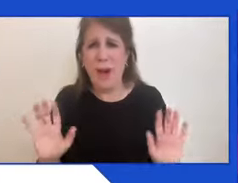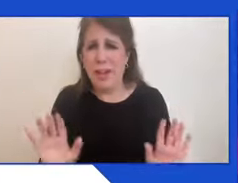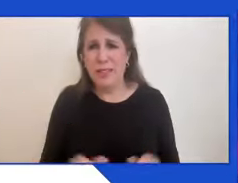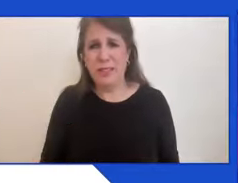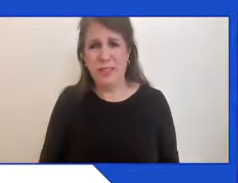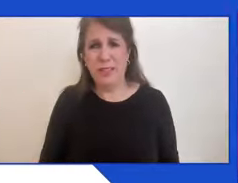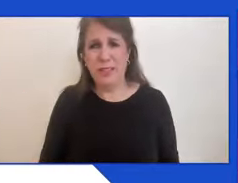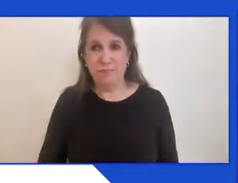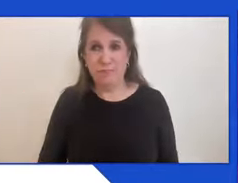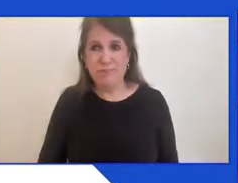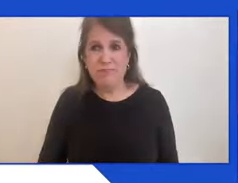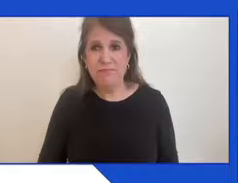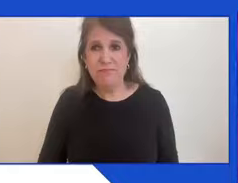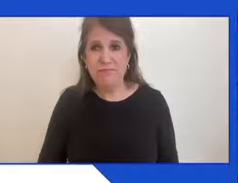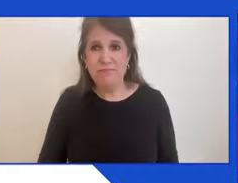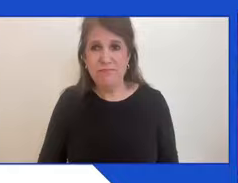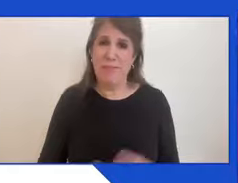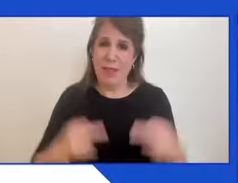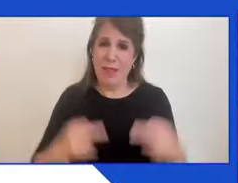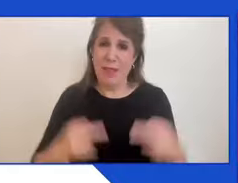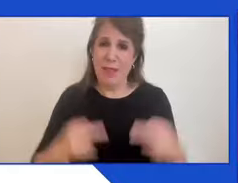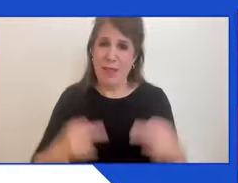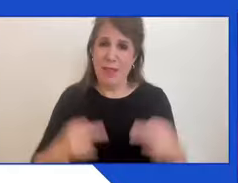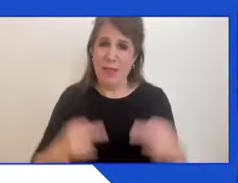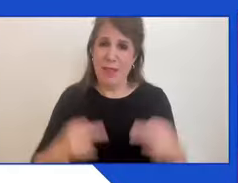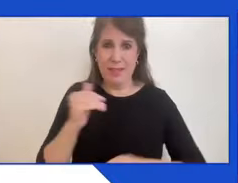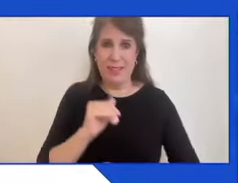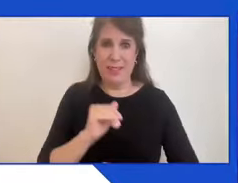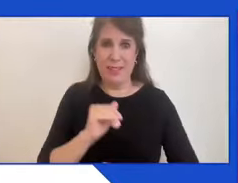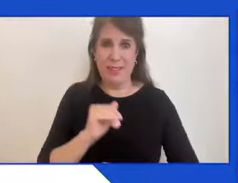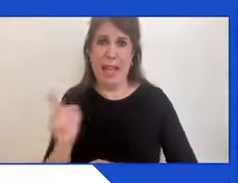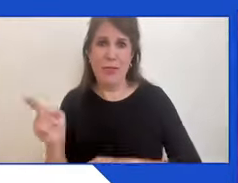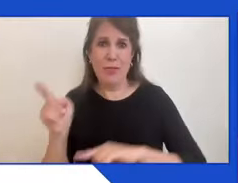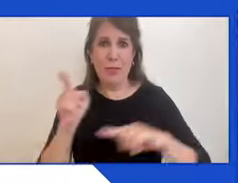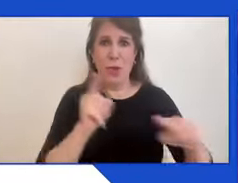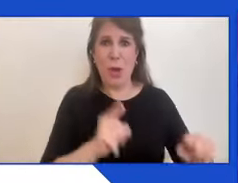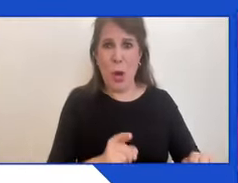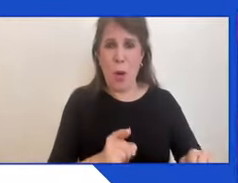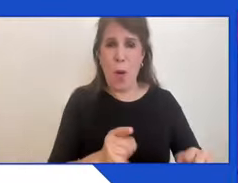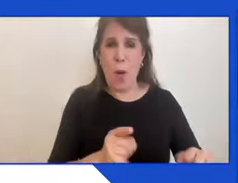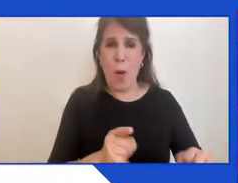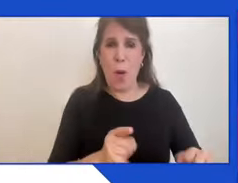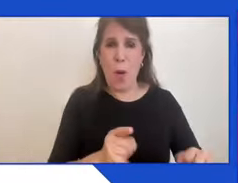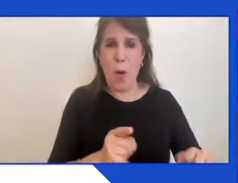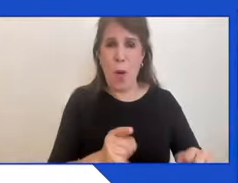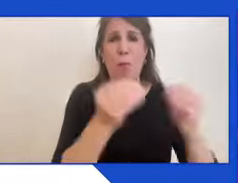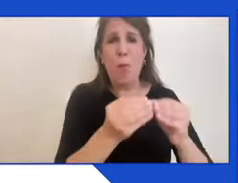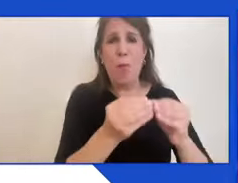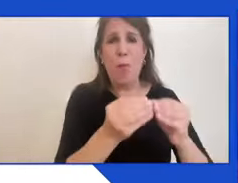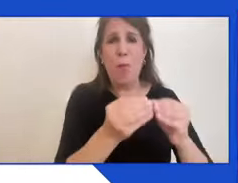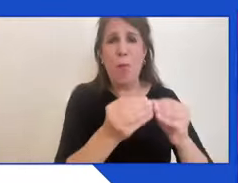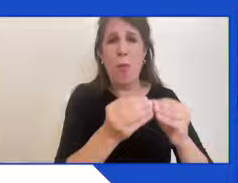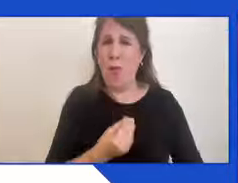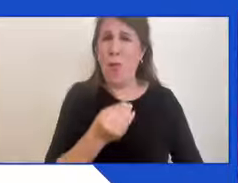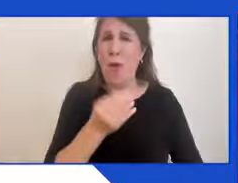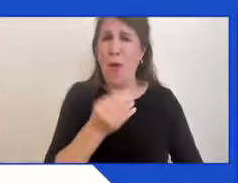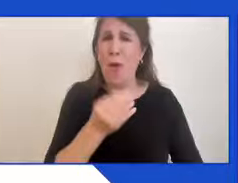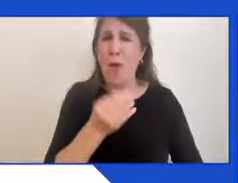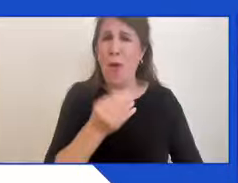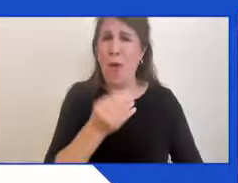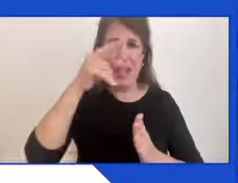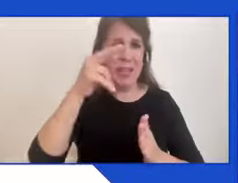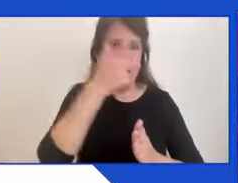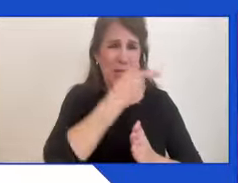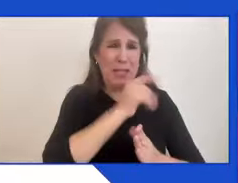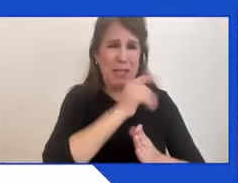And I don't want any rabbi tonight to have to go and buy an extra can of white paint just to be able to paint over a swastika on a